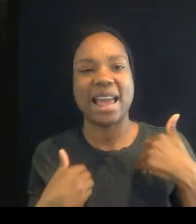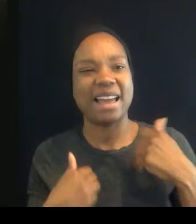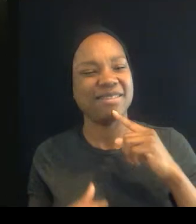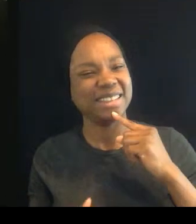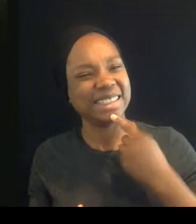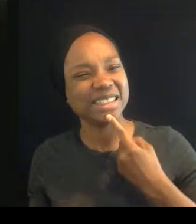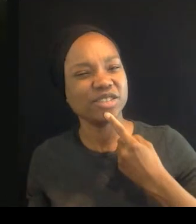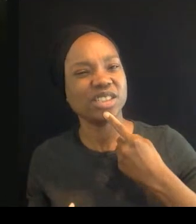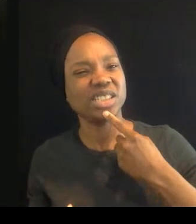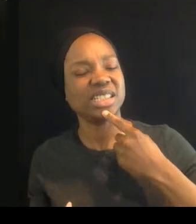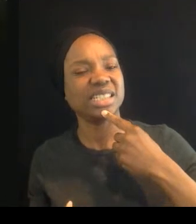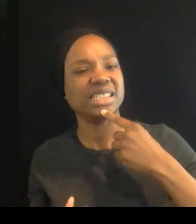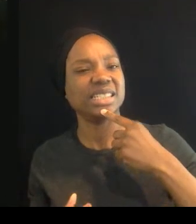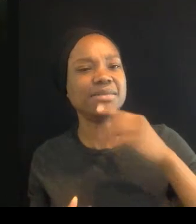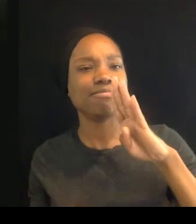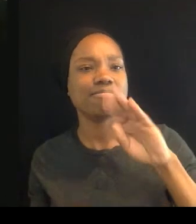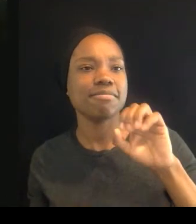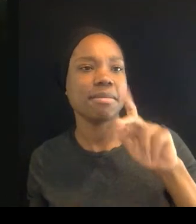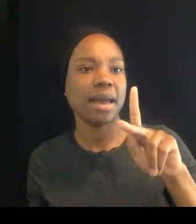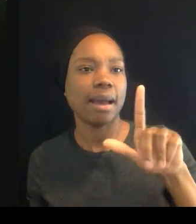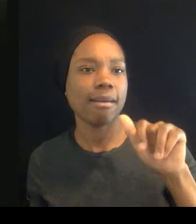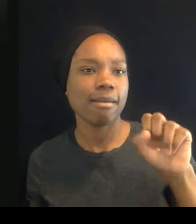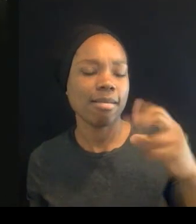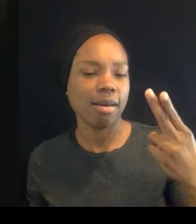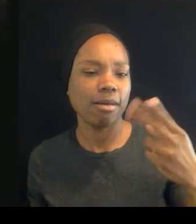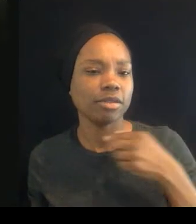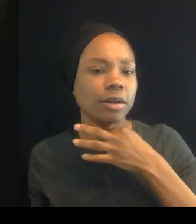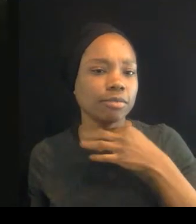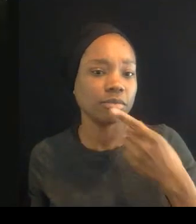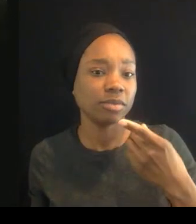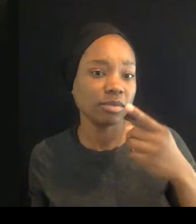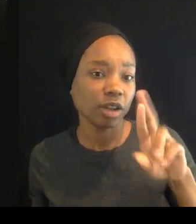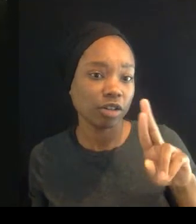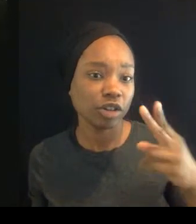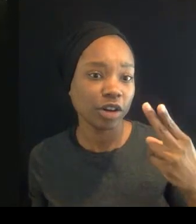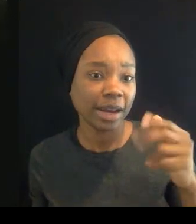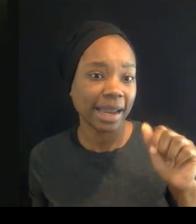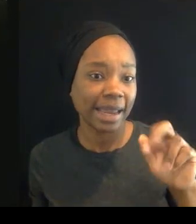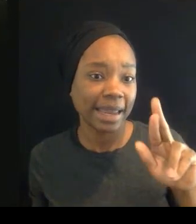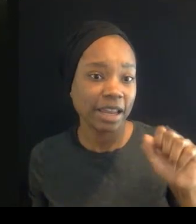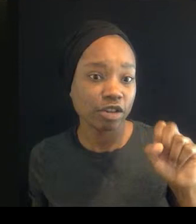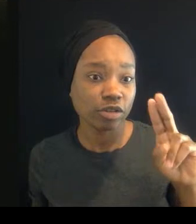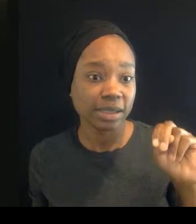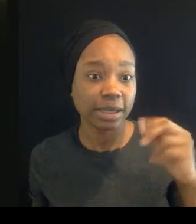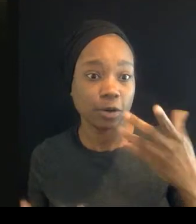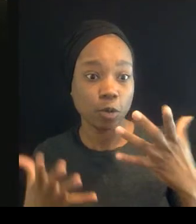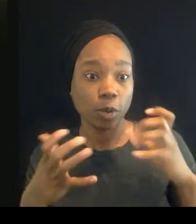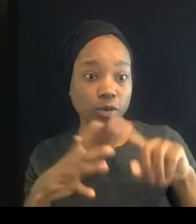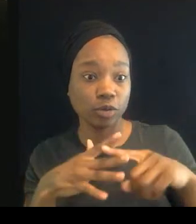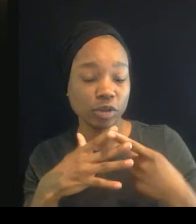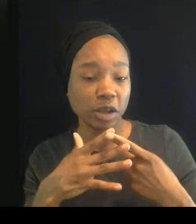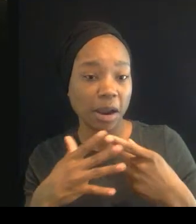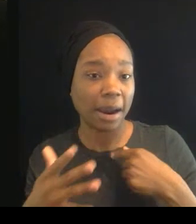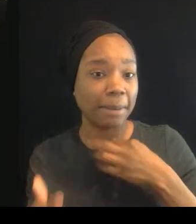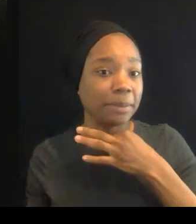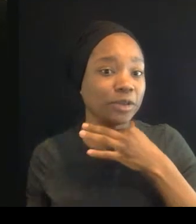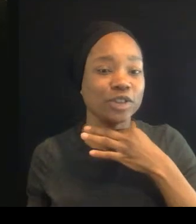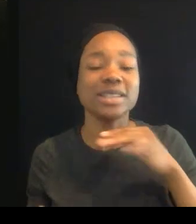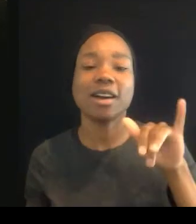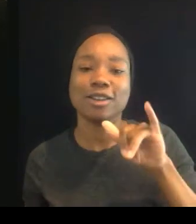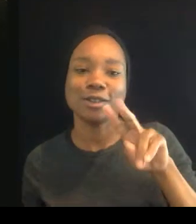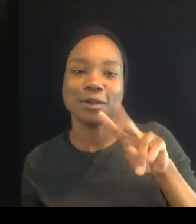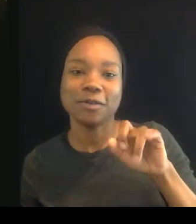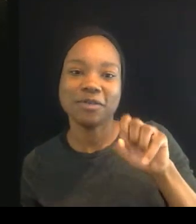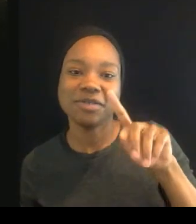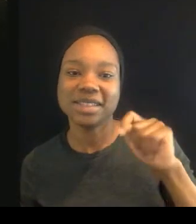don't know, Dr. Harrison, do you want to start? I'd love to hear from those of you who have thoughts. Vincent, I certainly want to hear from you on that, as a person who works in the law. Do you know what I'm